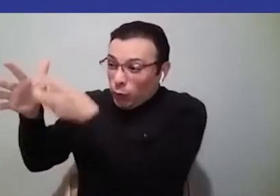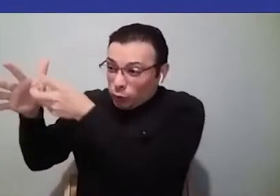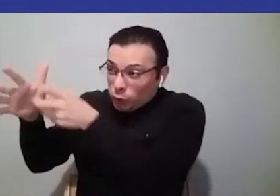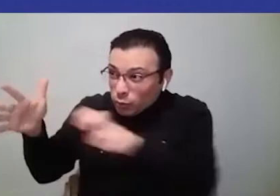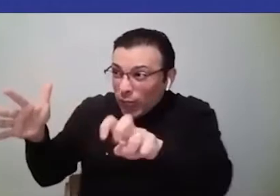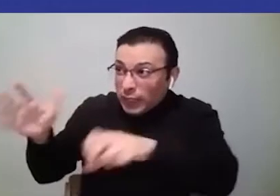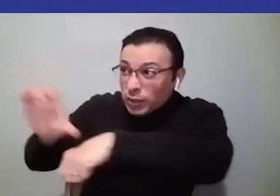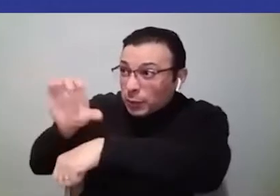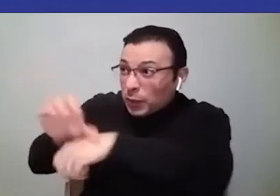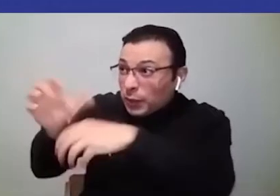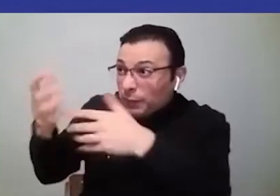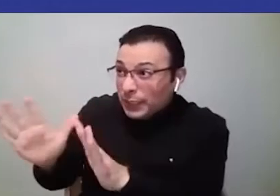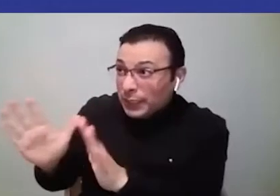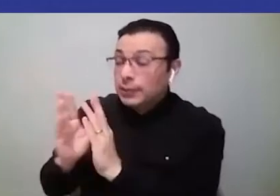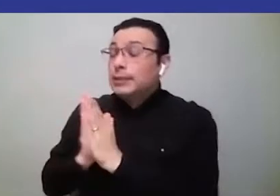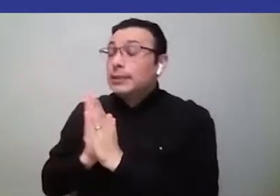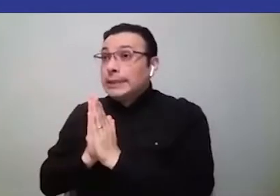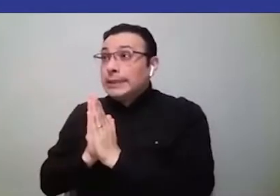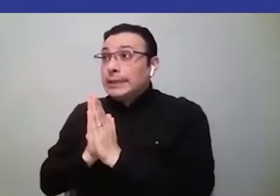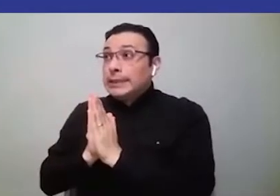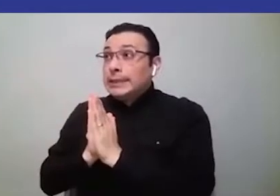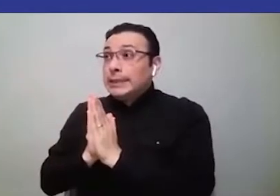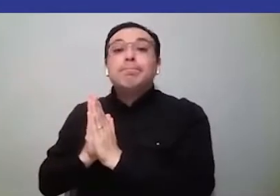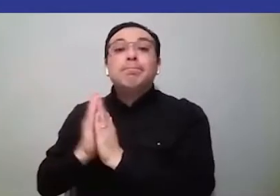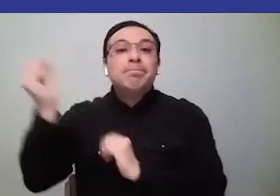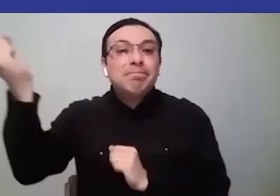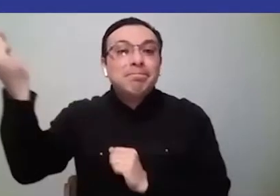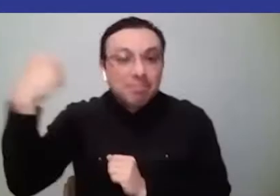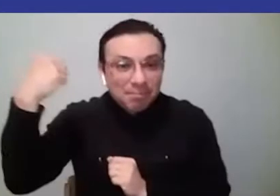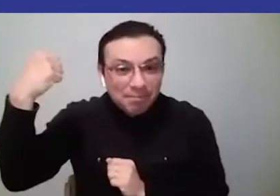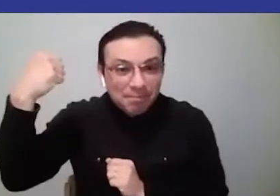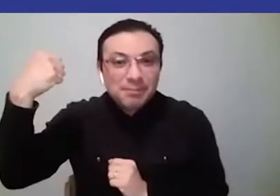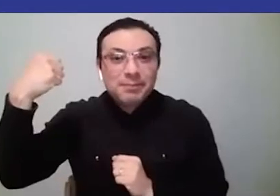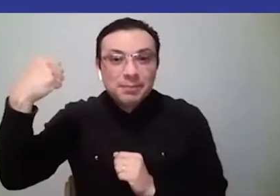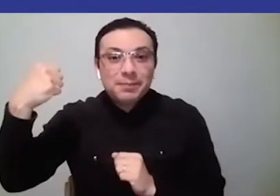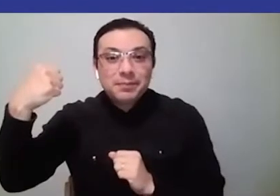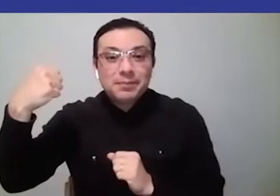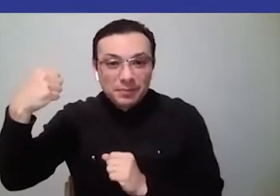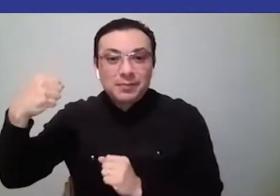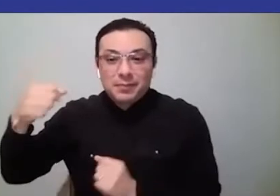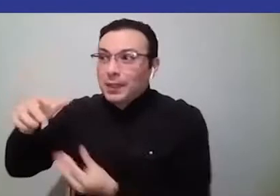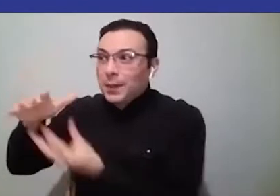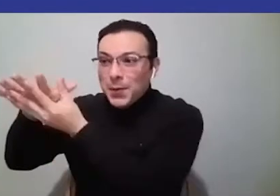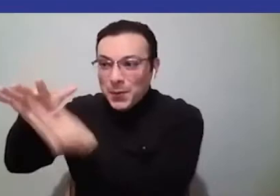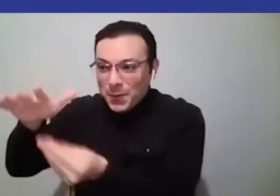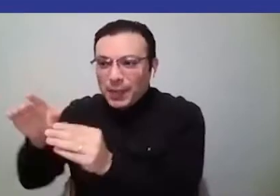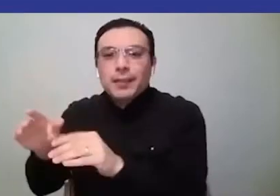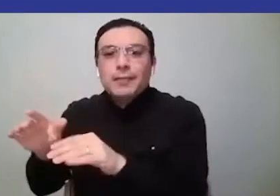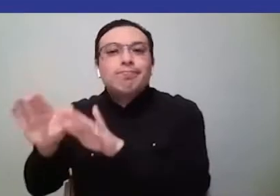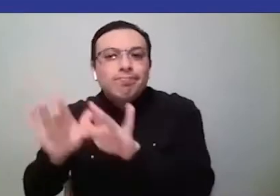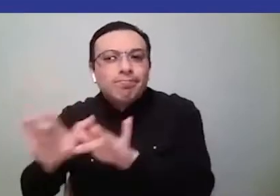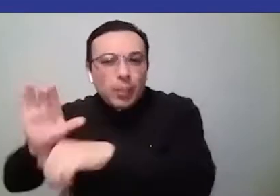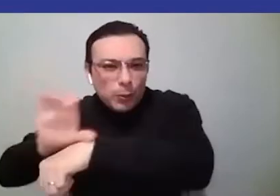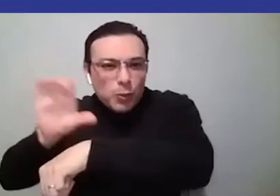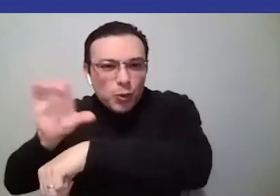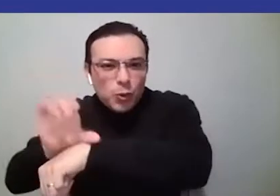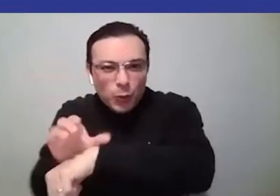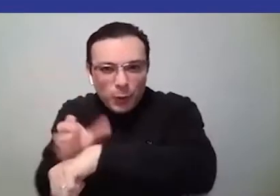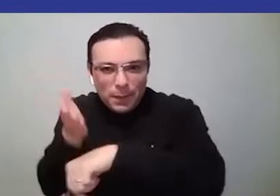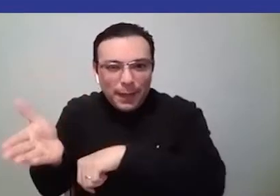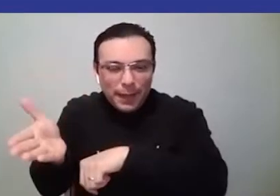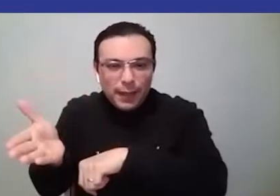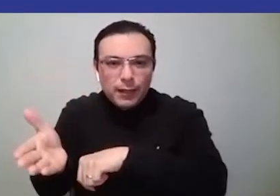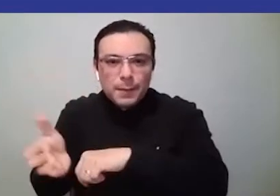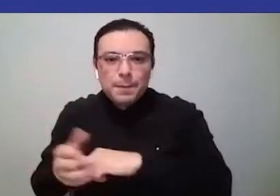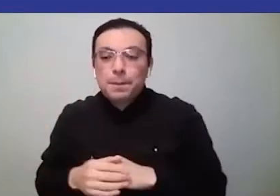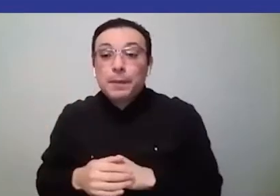to me and they had the recordings, and it's hard to describe the feeling of